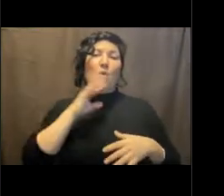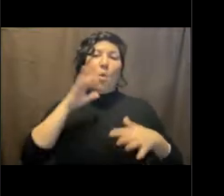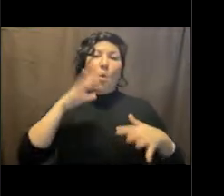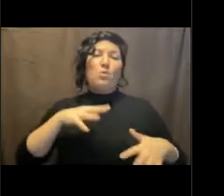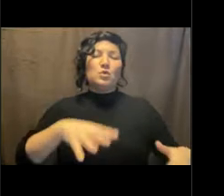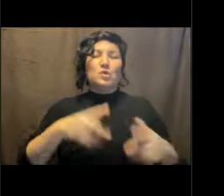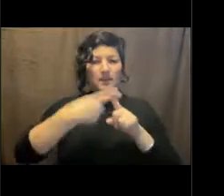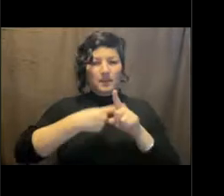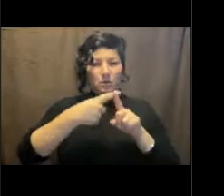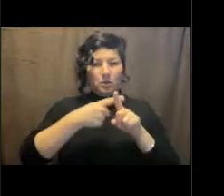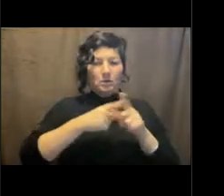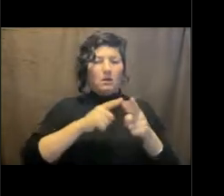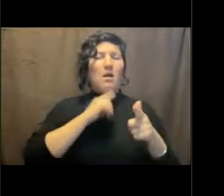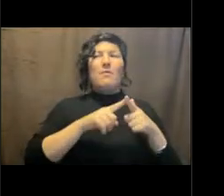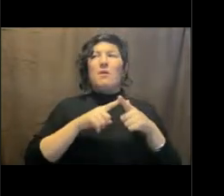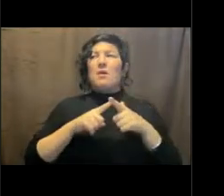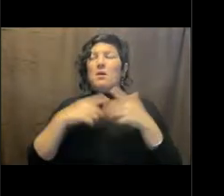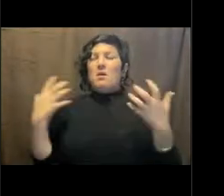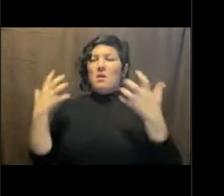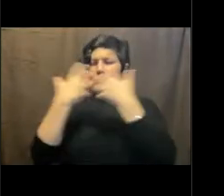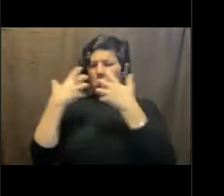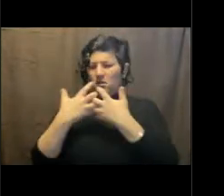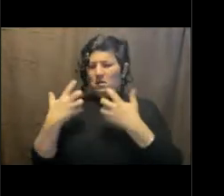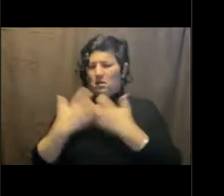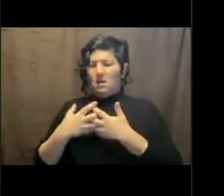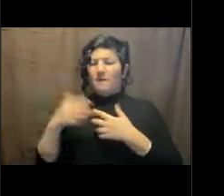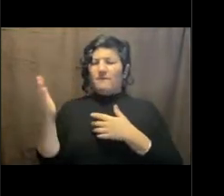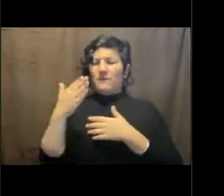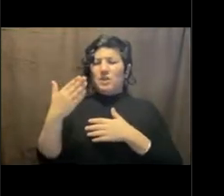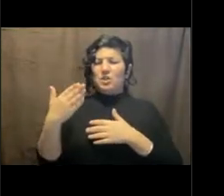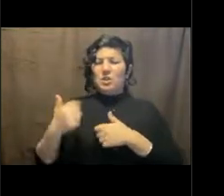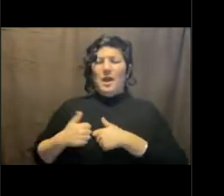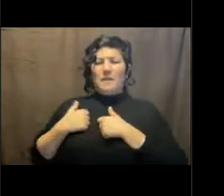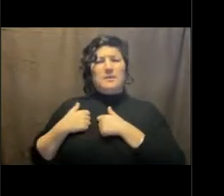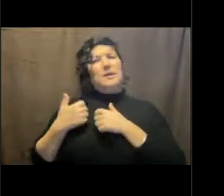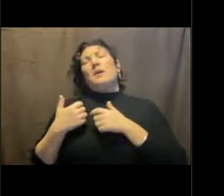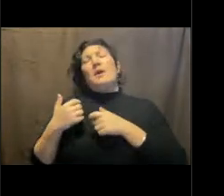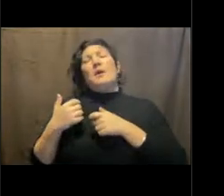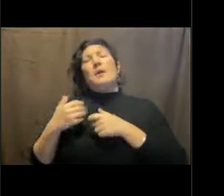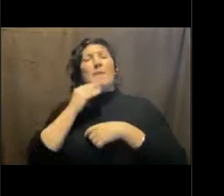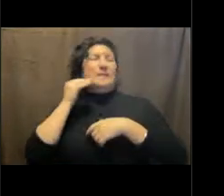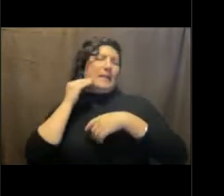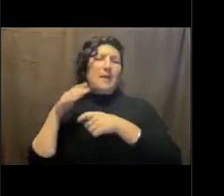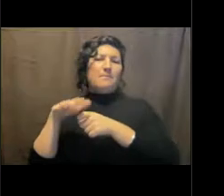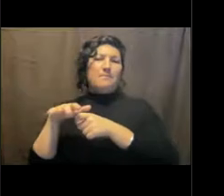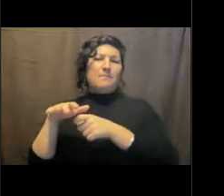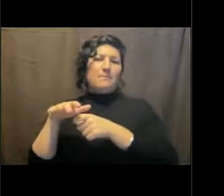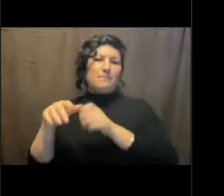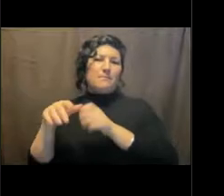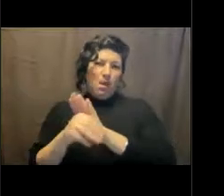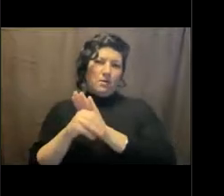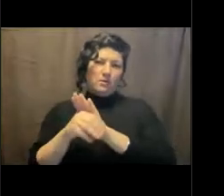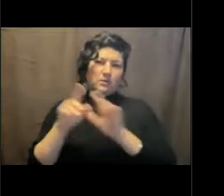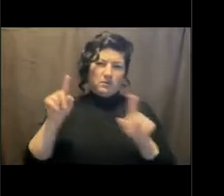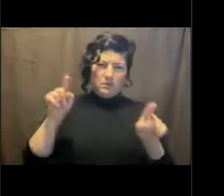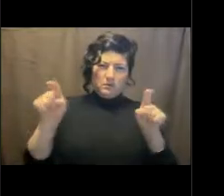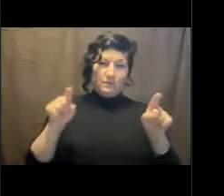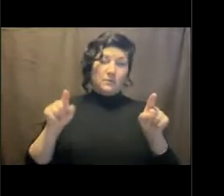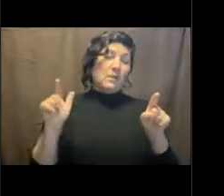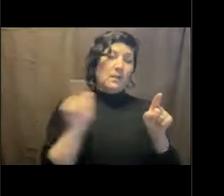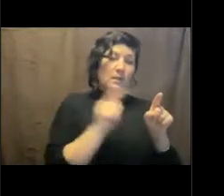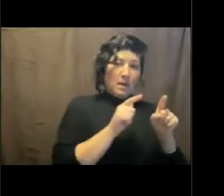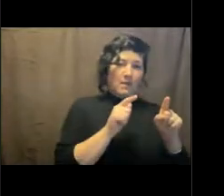and then we build what we call these fish habitat models, which can then be driven by changes in ocean temperature. So what you can see on the left slide here, on